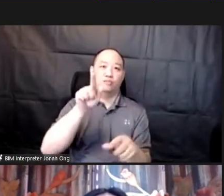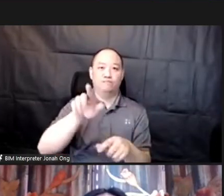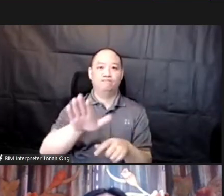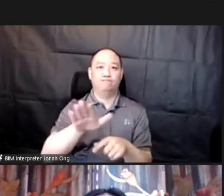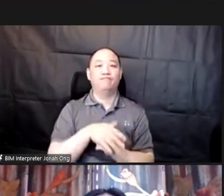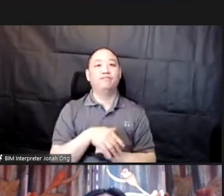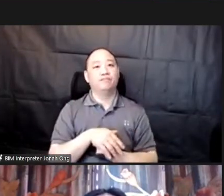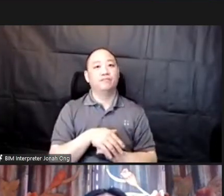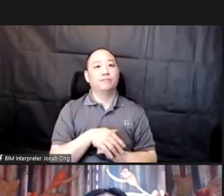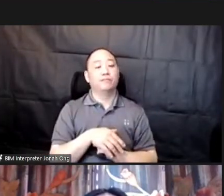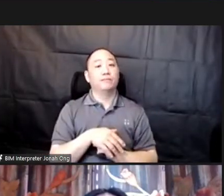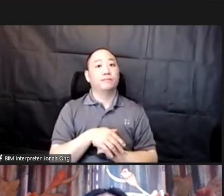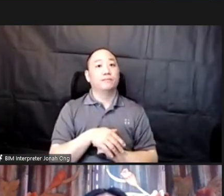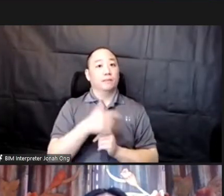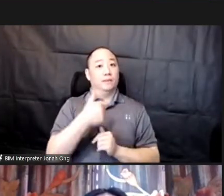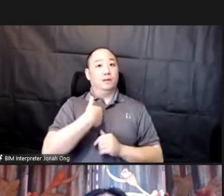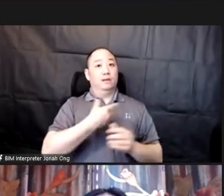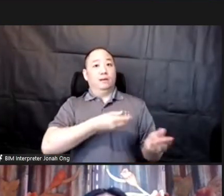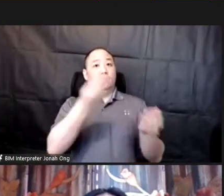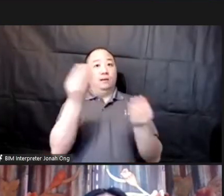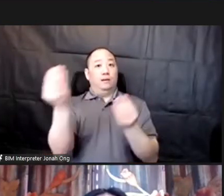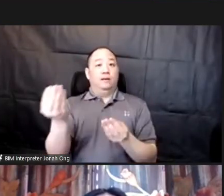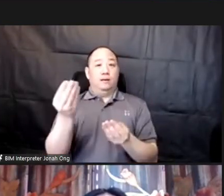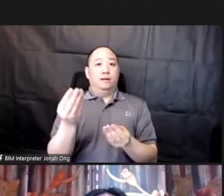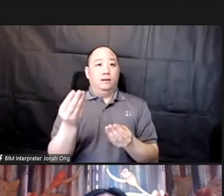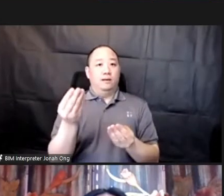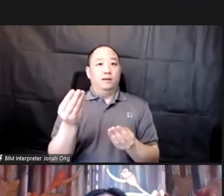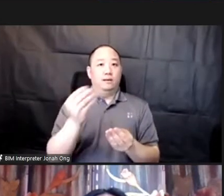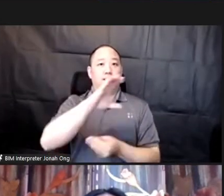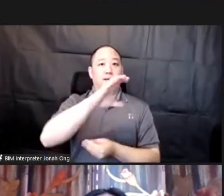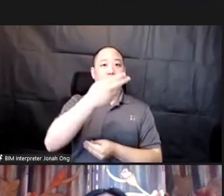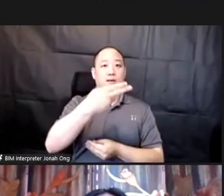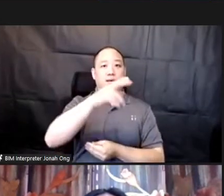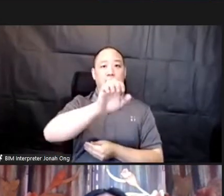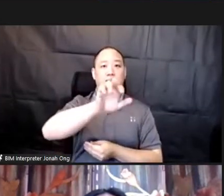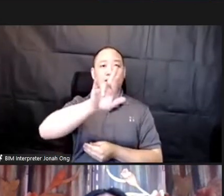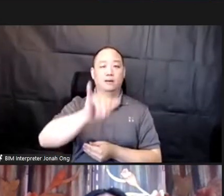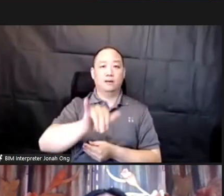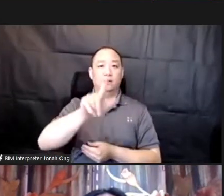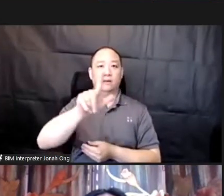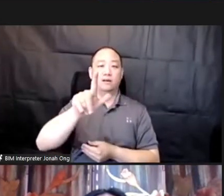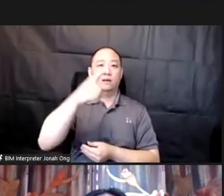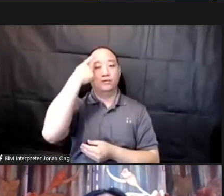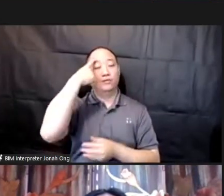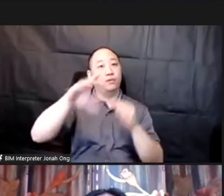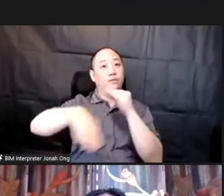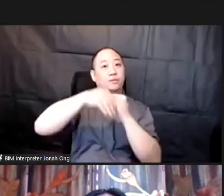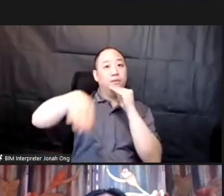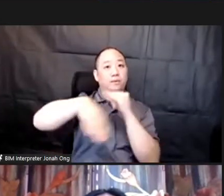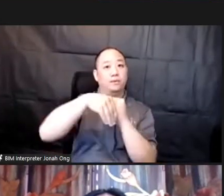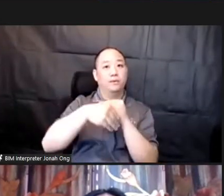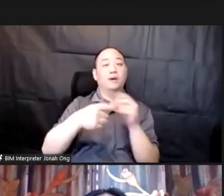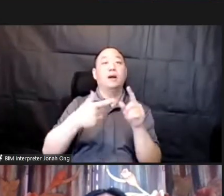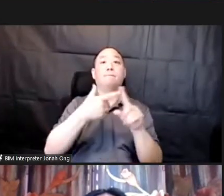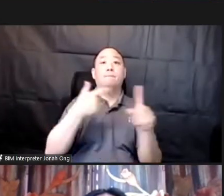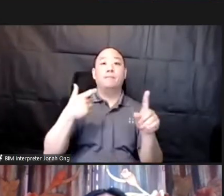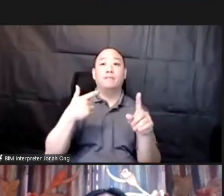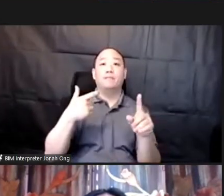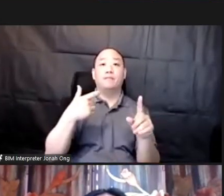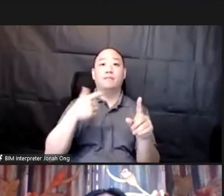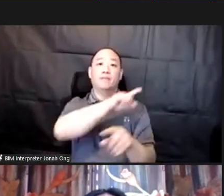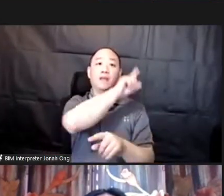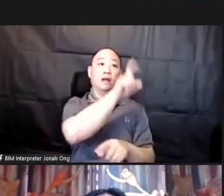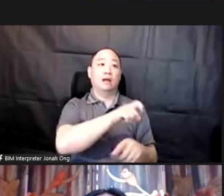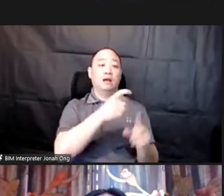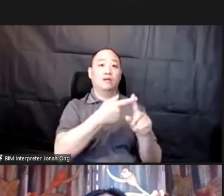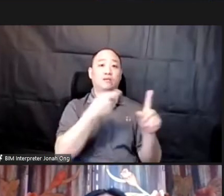I'd like to pass the floor then to Cheryl. You can add on to what Jason has mentioned also, but I have a question from the floor from John